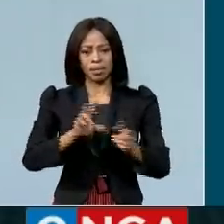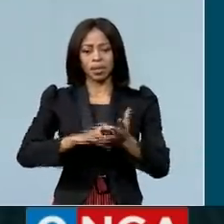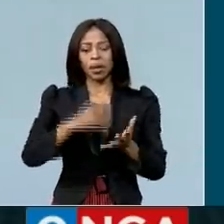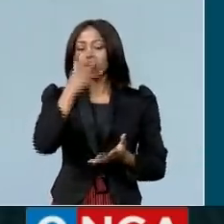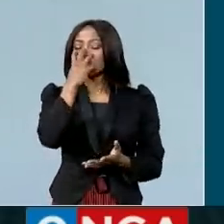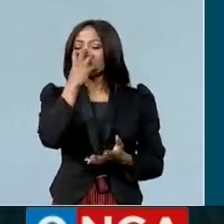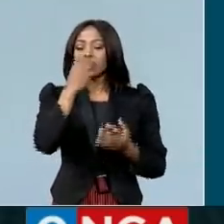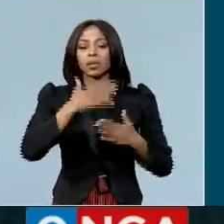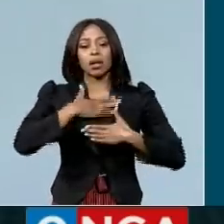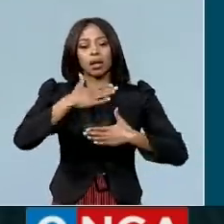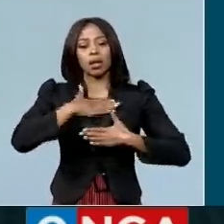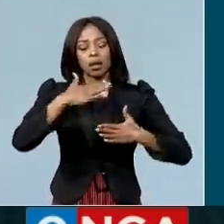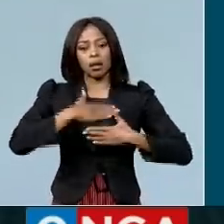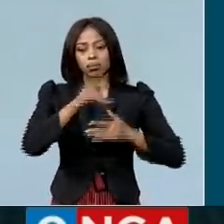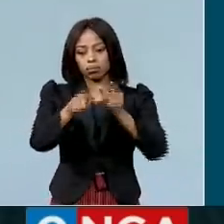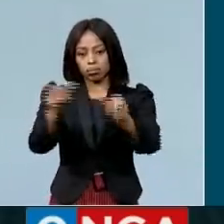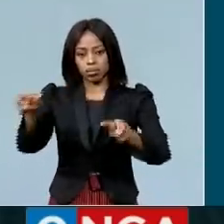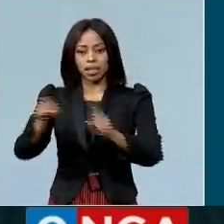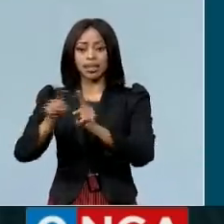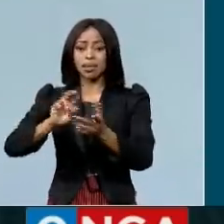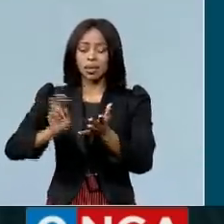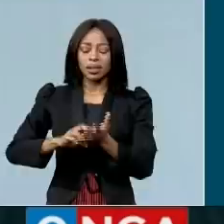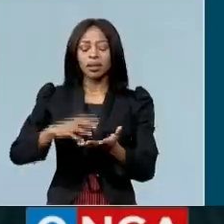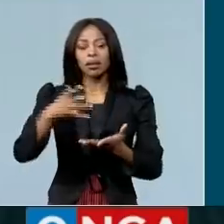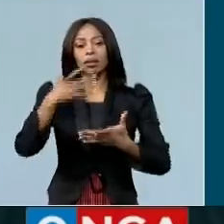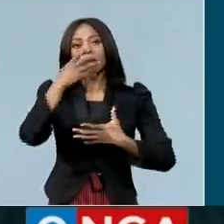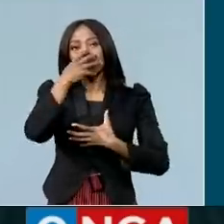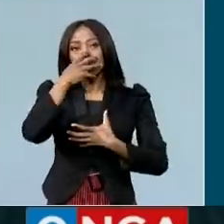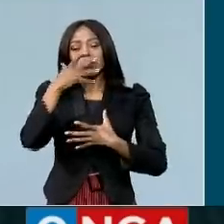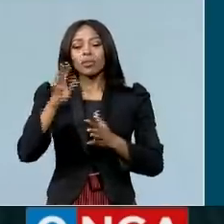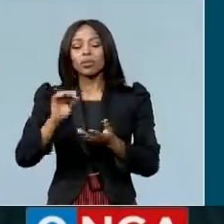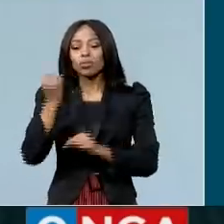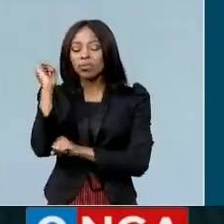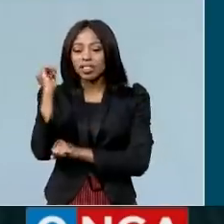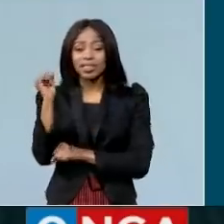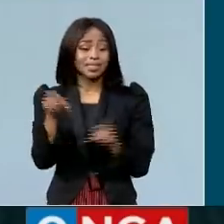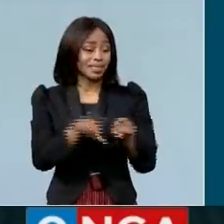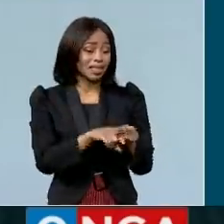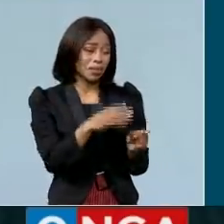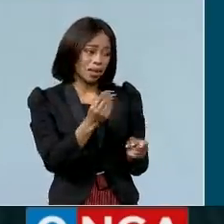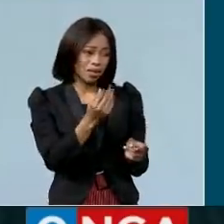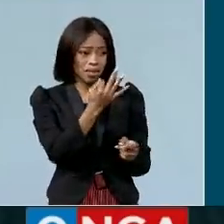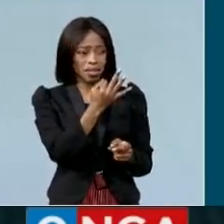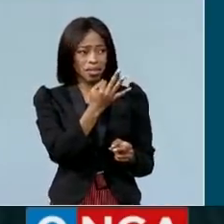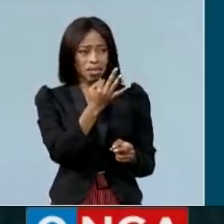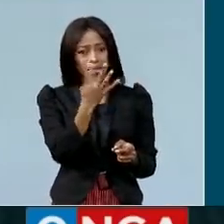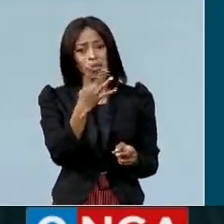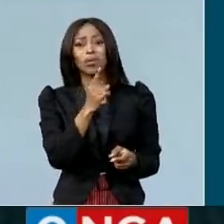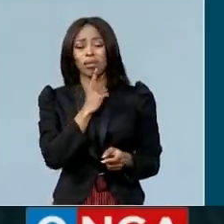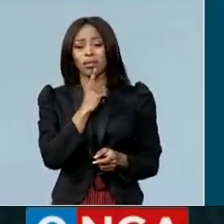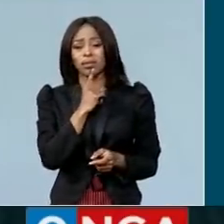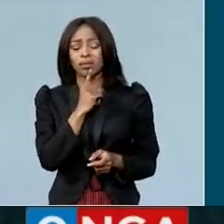oxygen for quite a number of the patients. Some of them will require ventilators, which we also currently have perhaps between 3,000 and